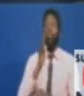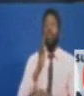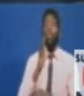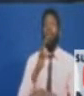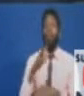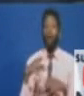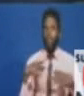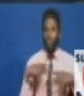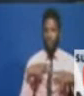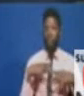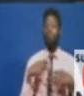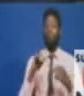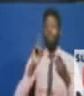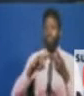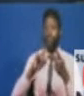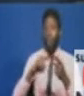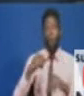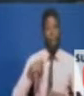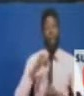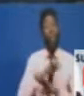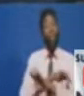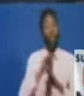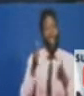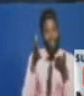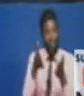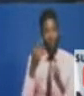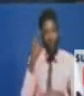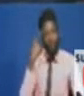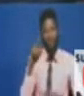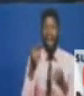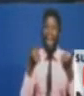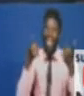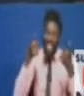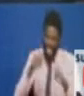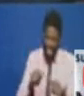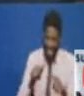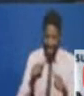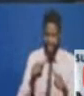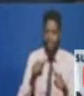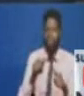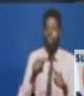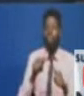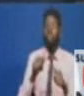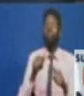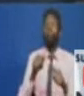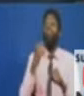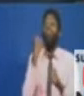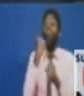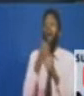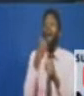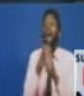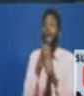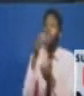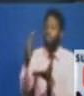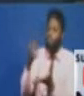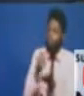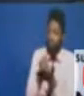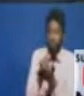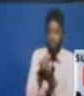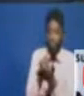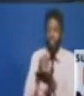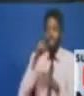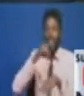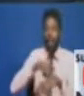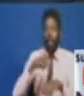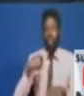be available for any appointive office during my break. That last bit, I have